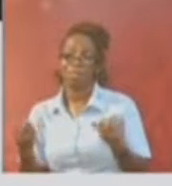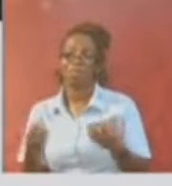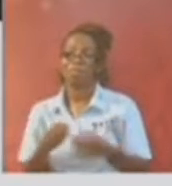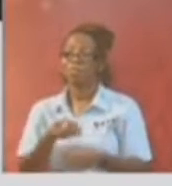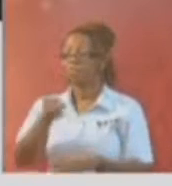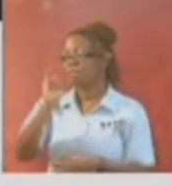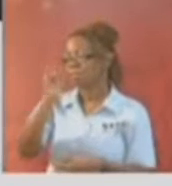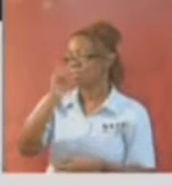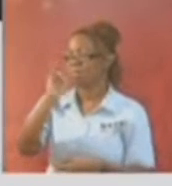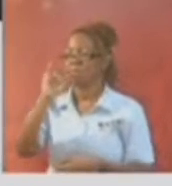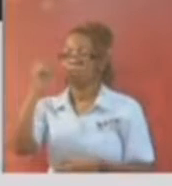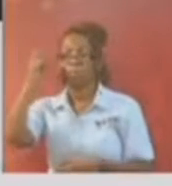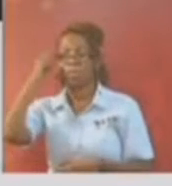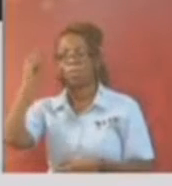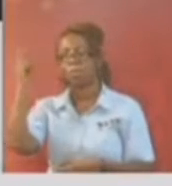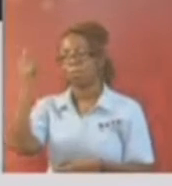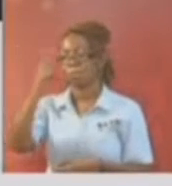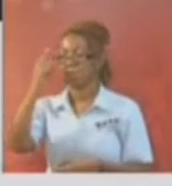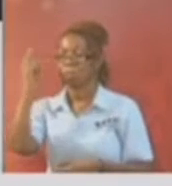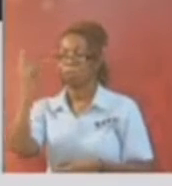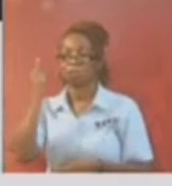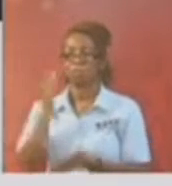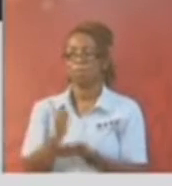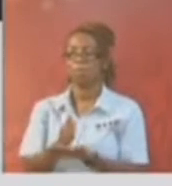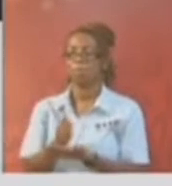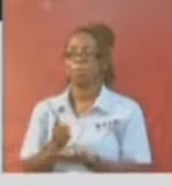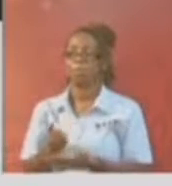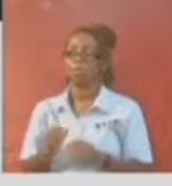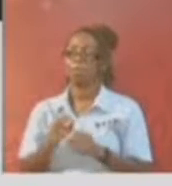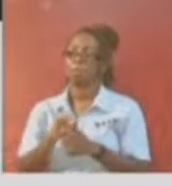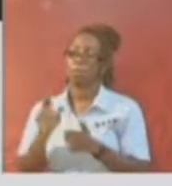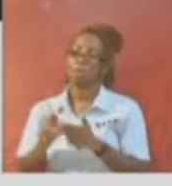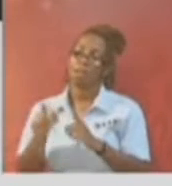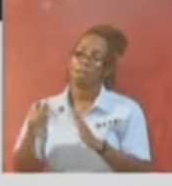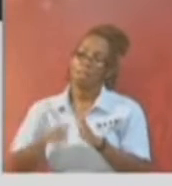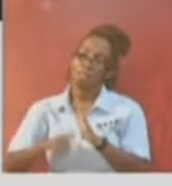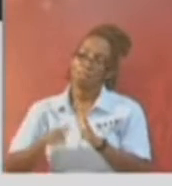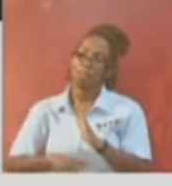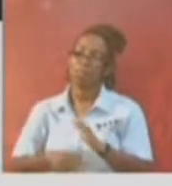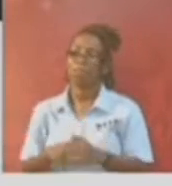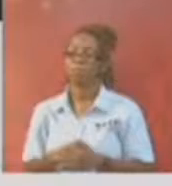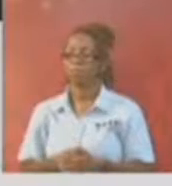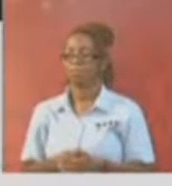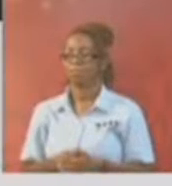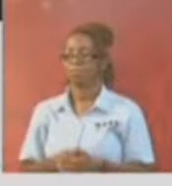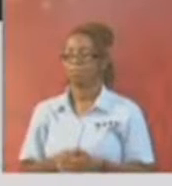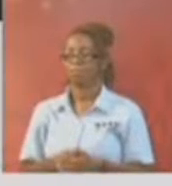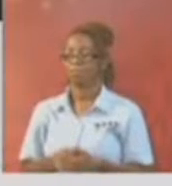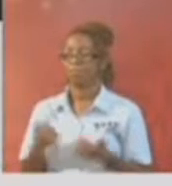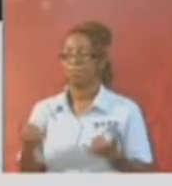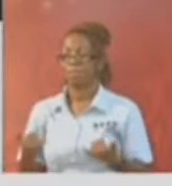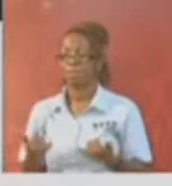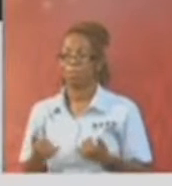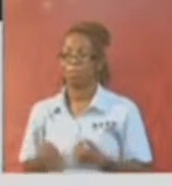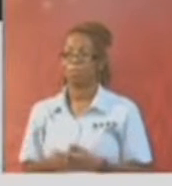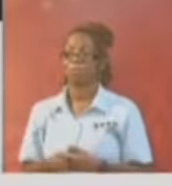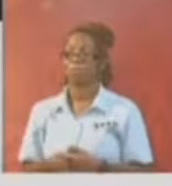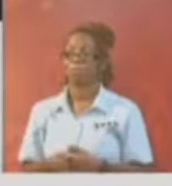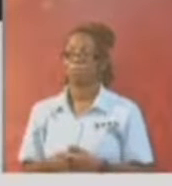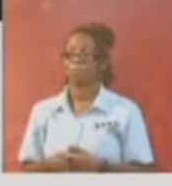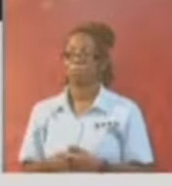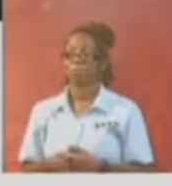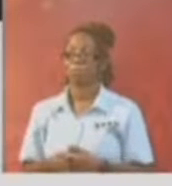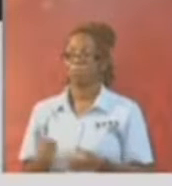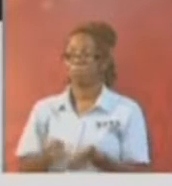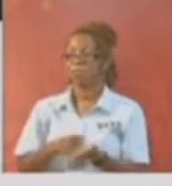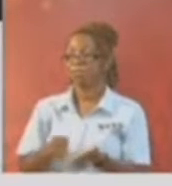fear, anxiety, or depression, especially when people are in isolation, and should not be used as a coping